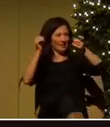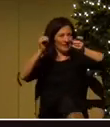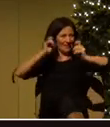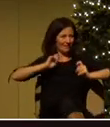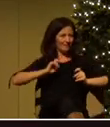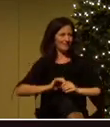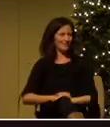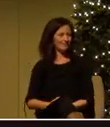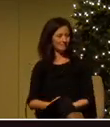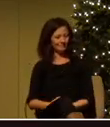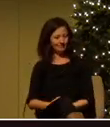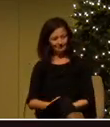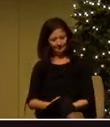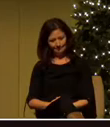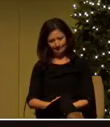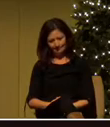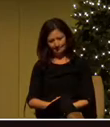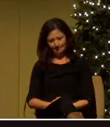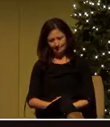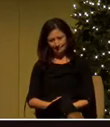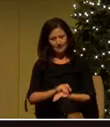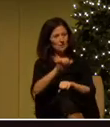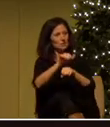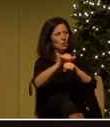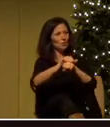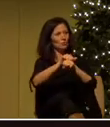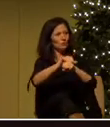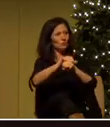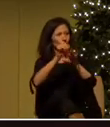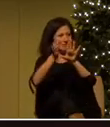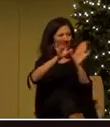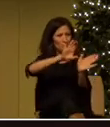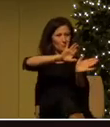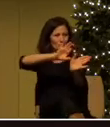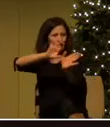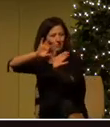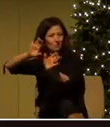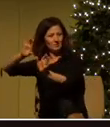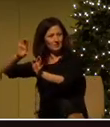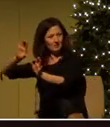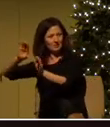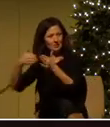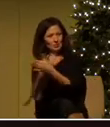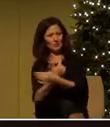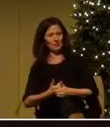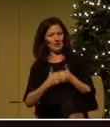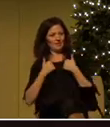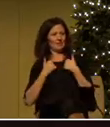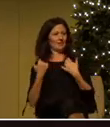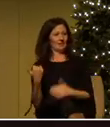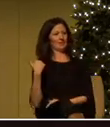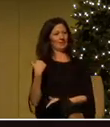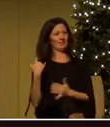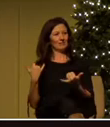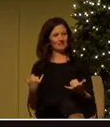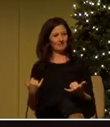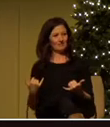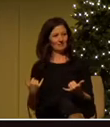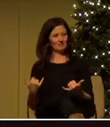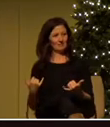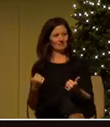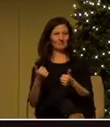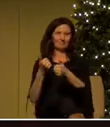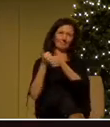It's the gift of the resurrection, the stone rolled away, new life for us, the gift of